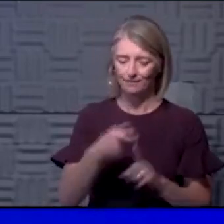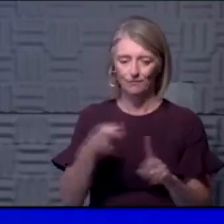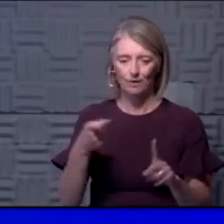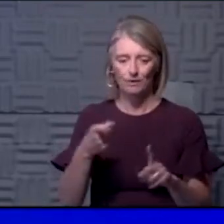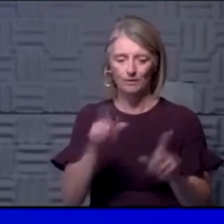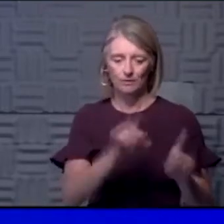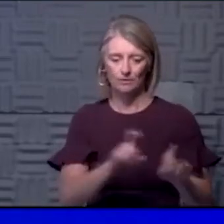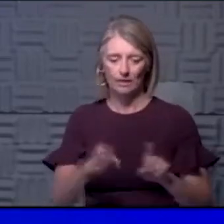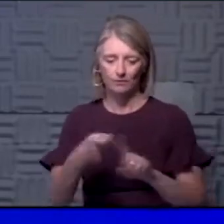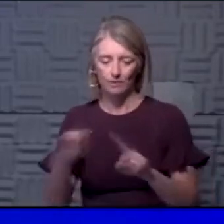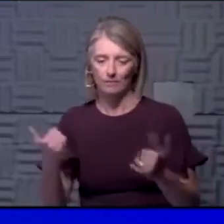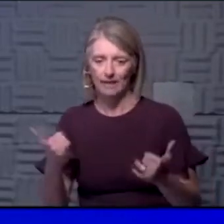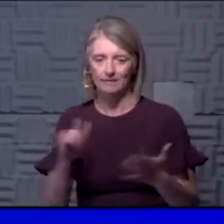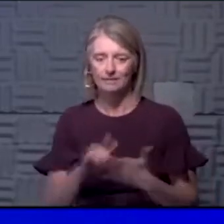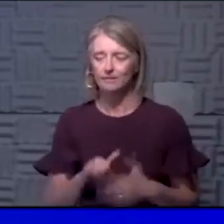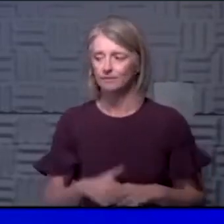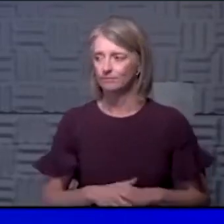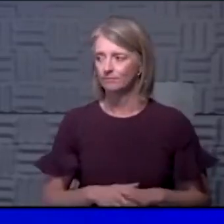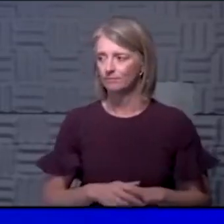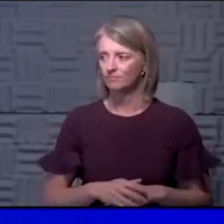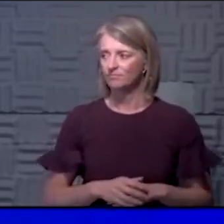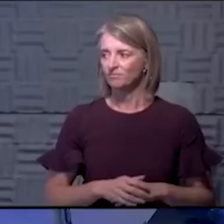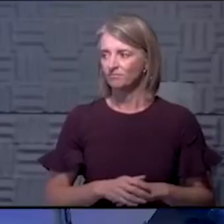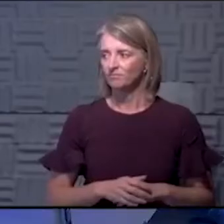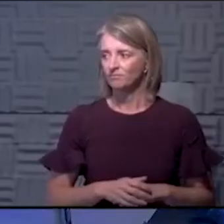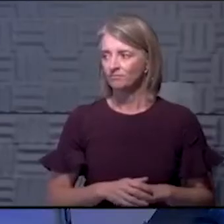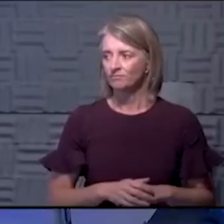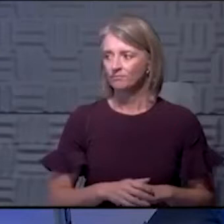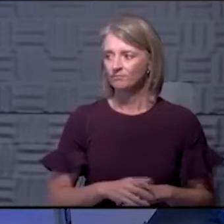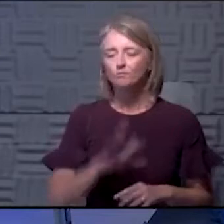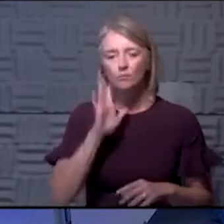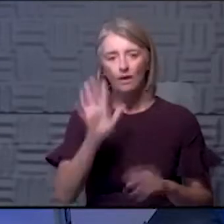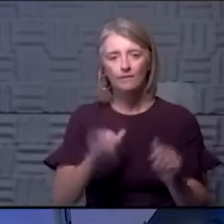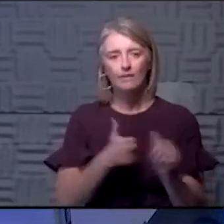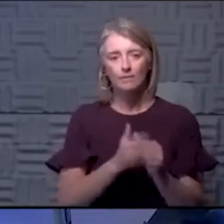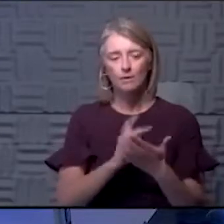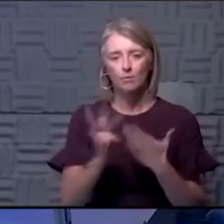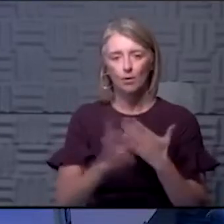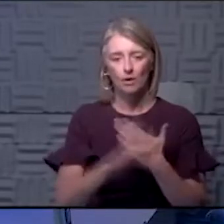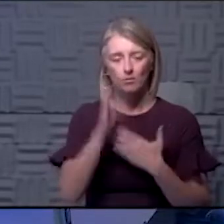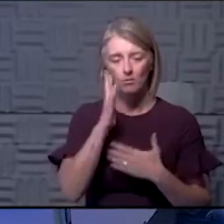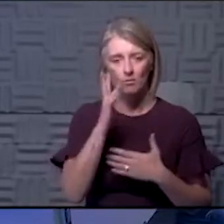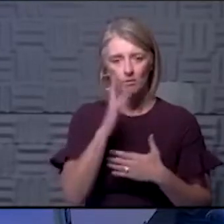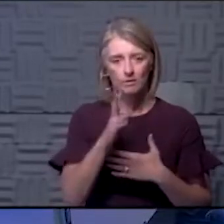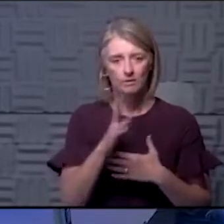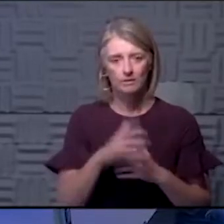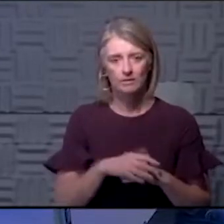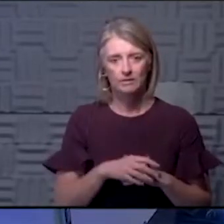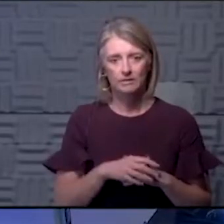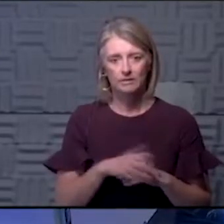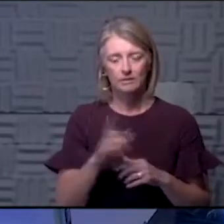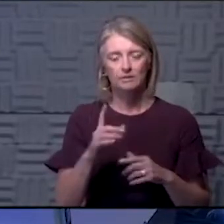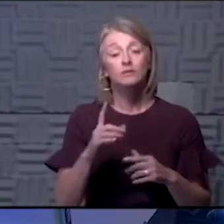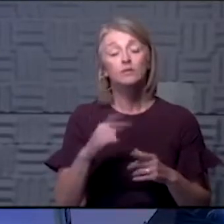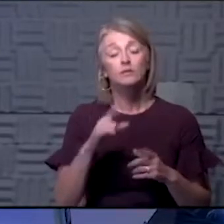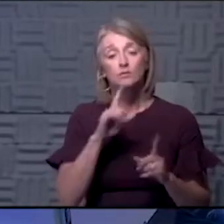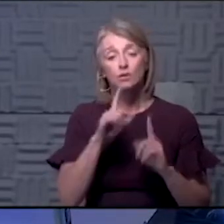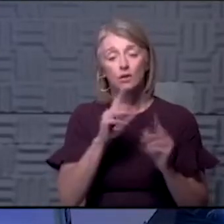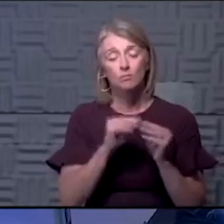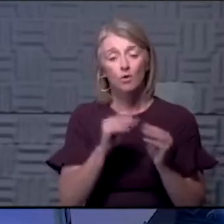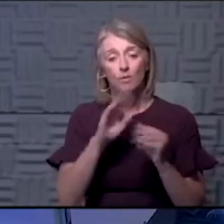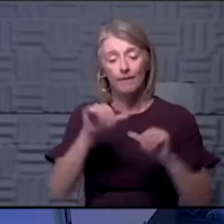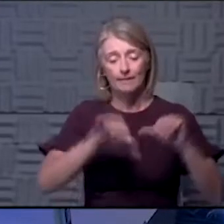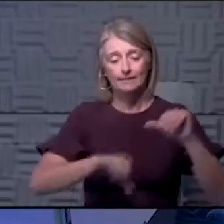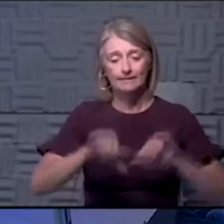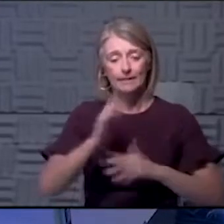vaccine trials are right now. So it won't be the full virus. We'll have an upcoming program on this too. When Mario Castro comes back, we'll talk more about some of the